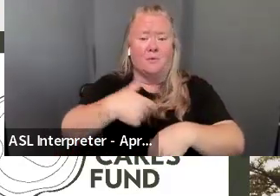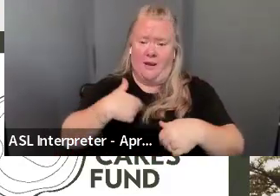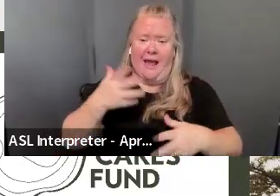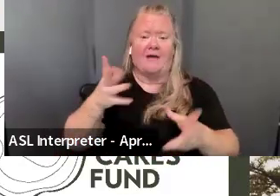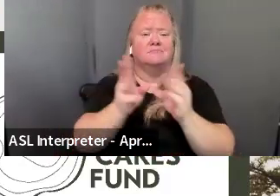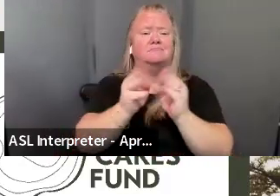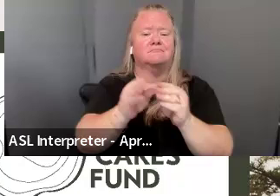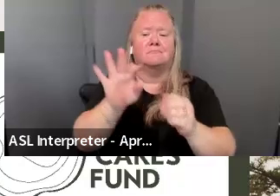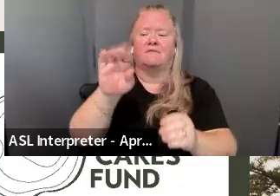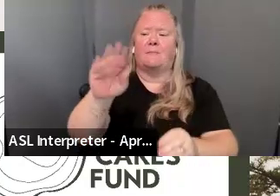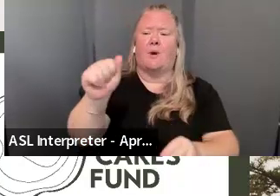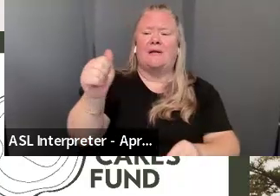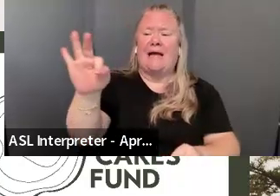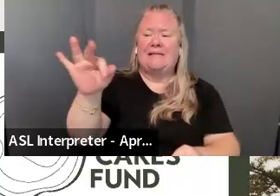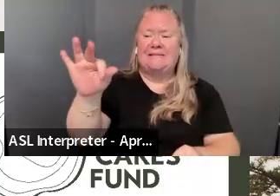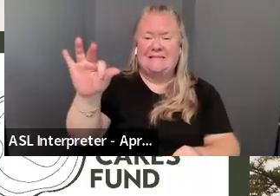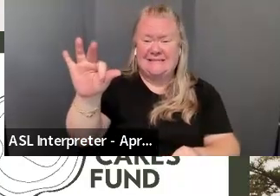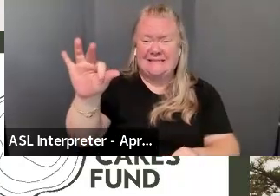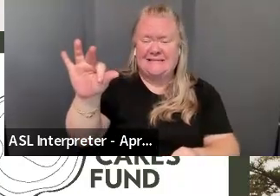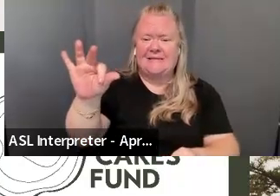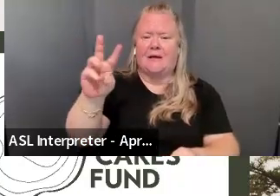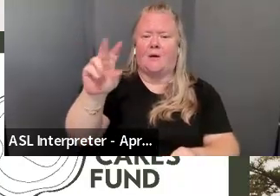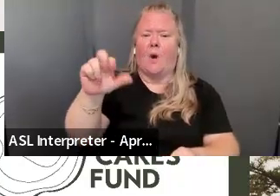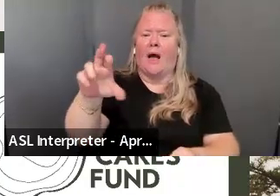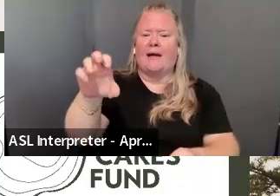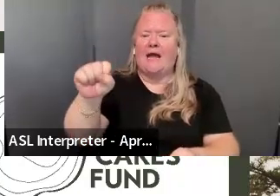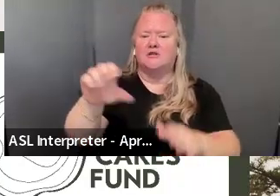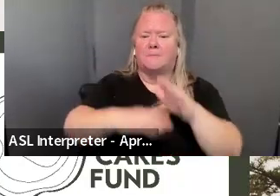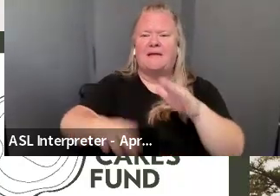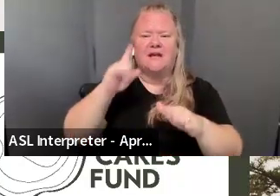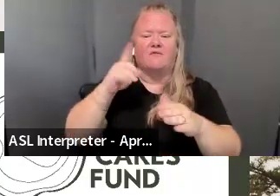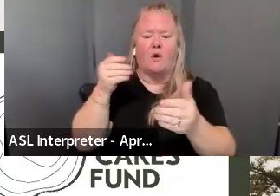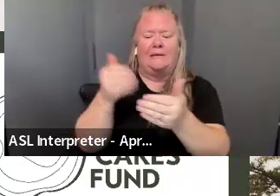webinar on February 19th, WACARES Basics for Near